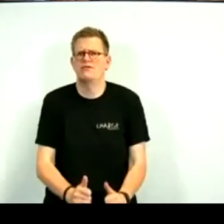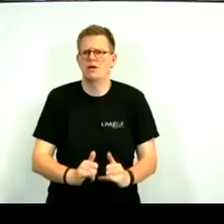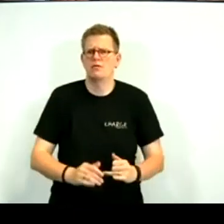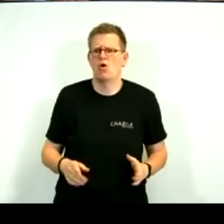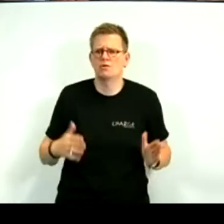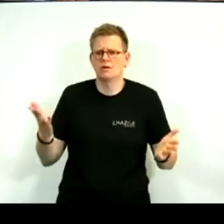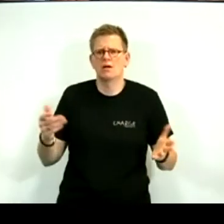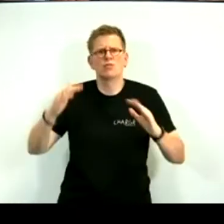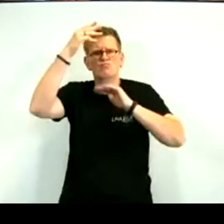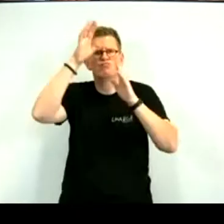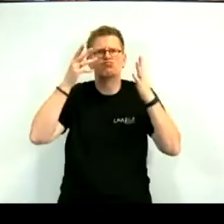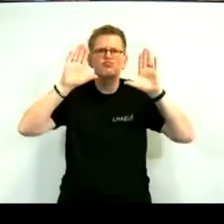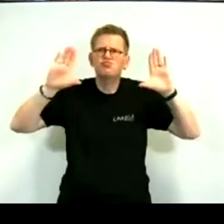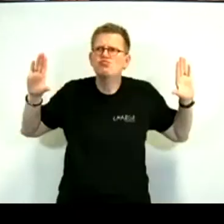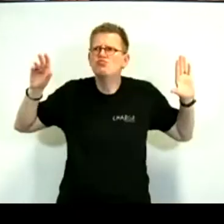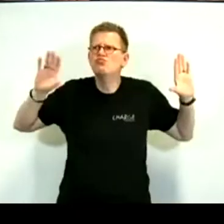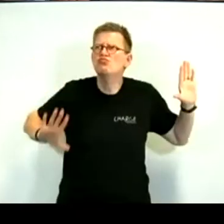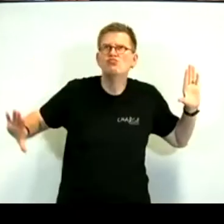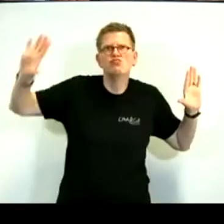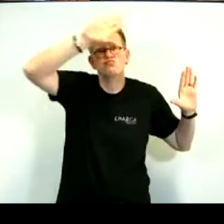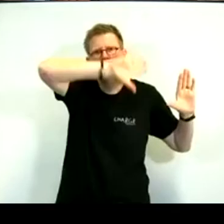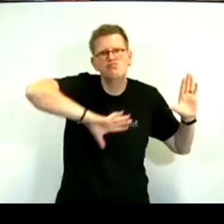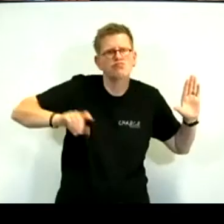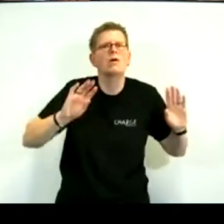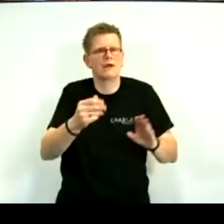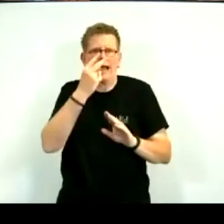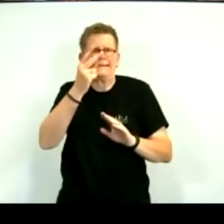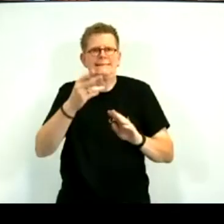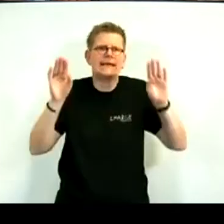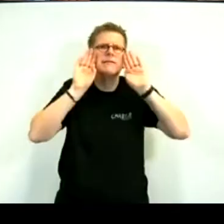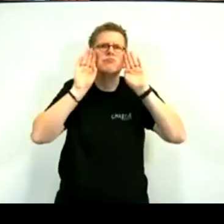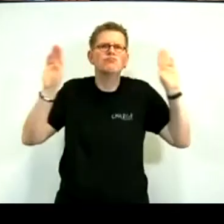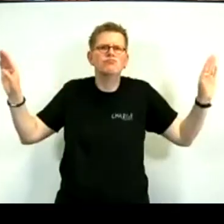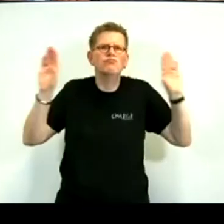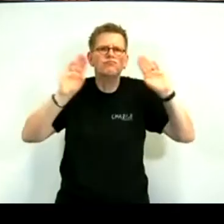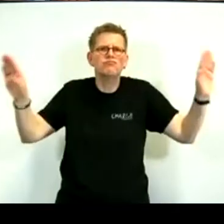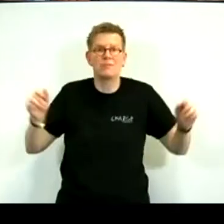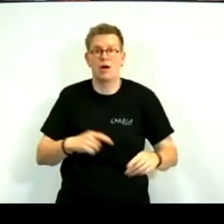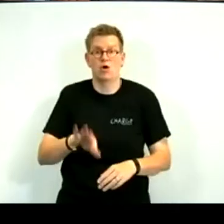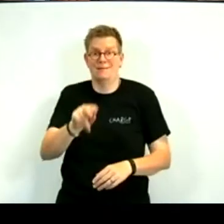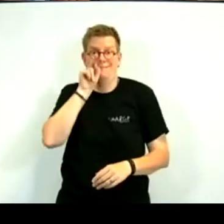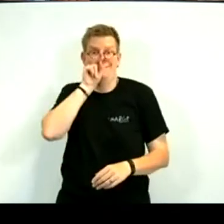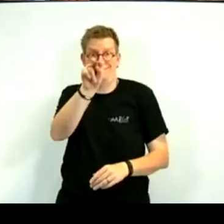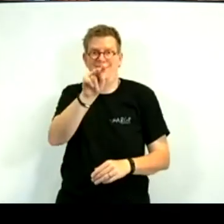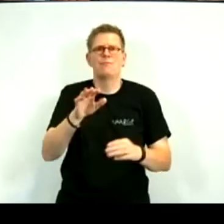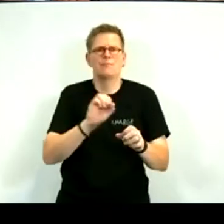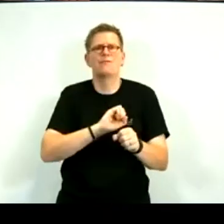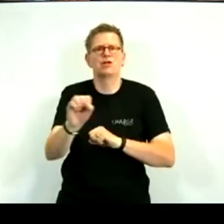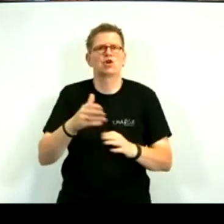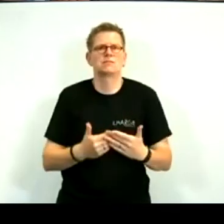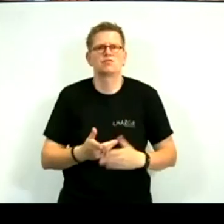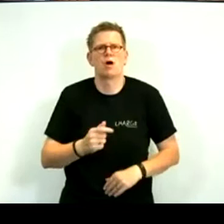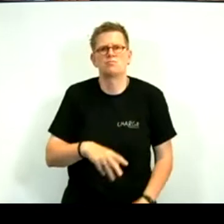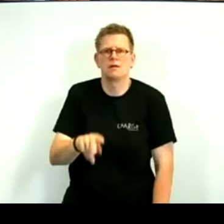round area where we can see things, even if we're not looking directly. I can see my bed, which is right over there. I'm